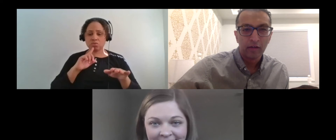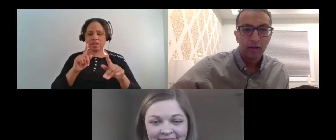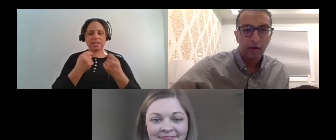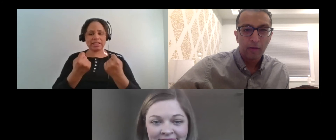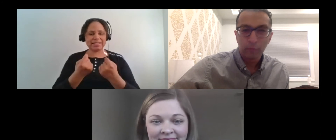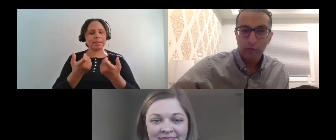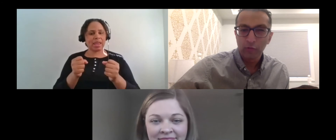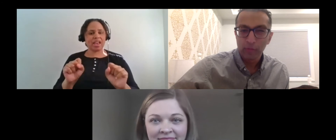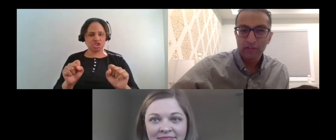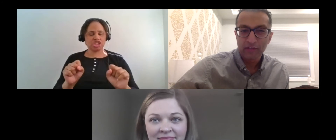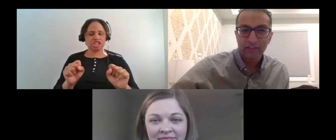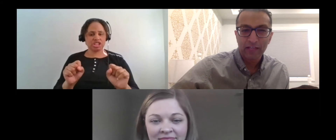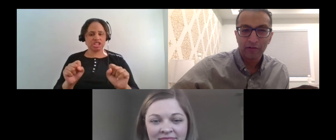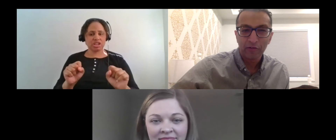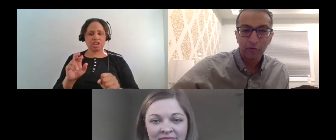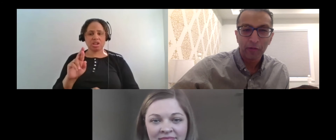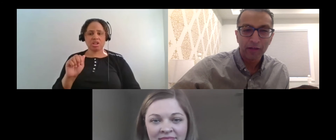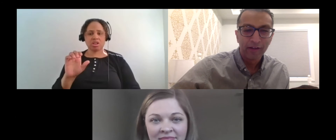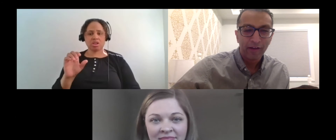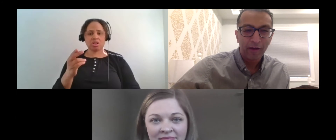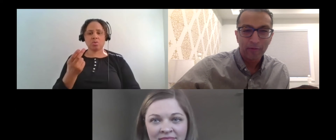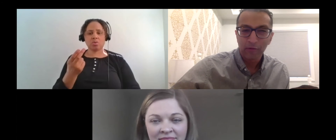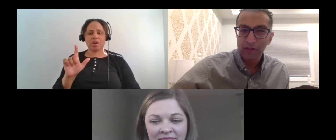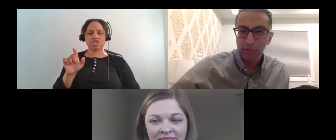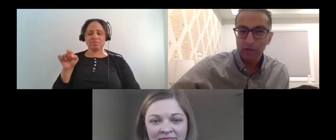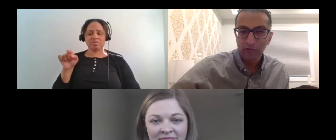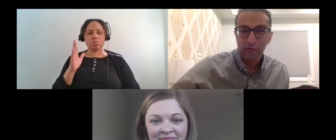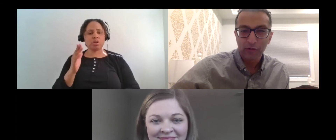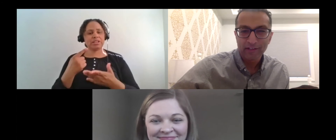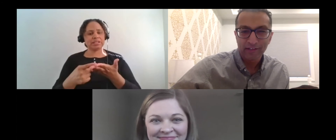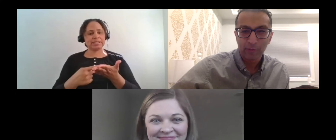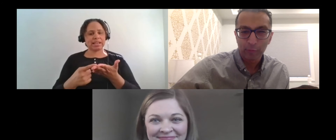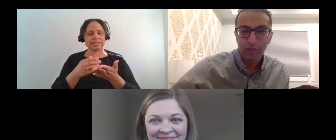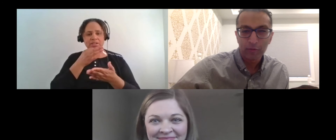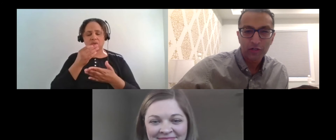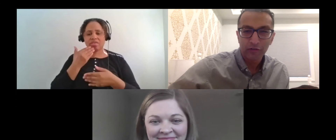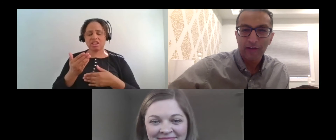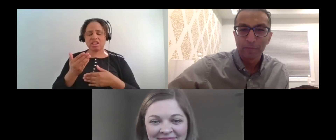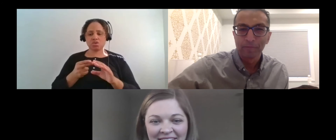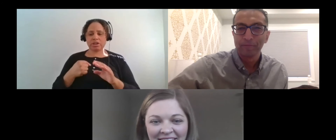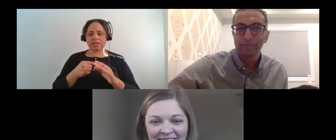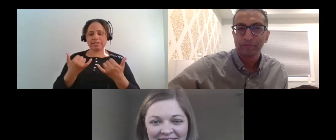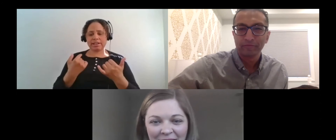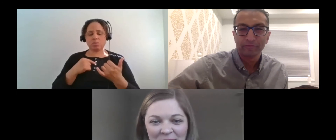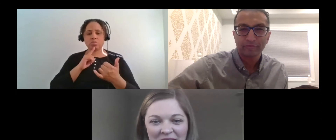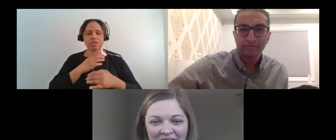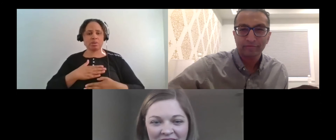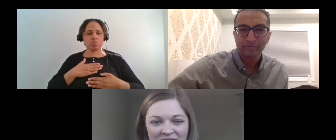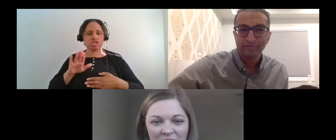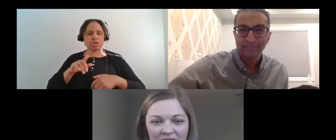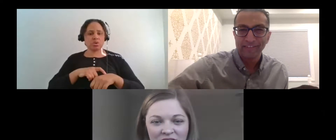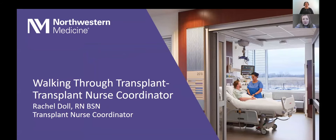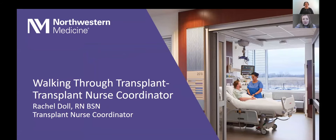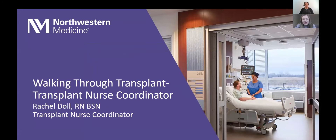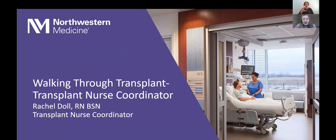And Rachel will be discussing that here in a little bit. So thank you, Rachel, for joining us today. We really appreciate your time. Happy to be here. Thanks